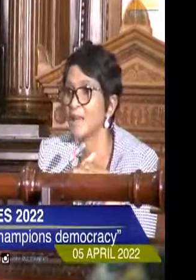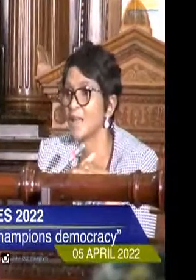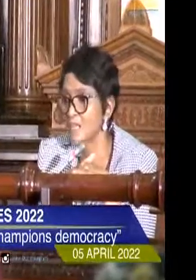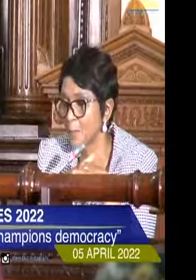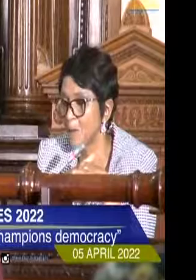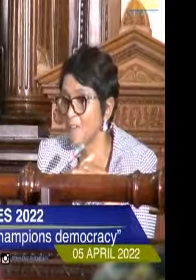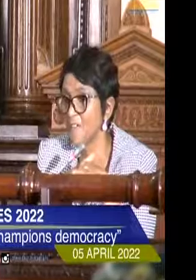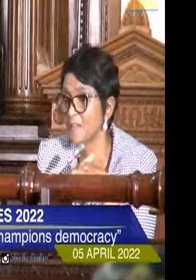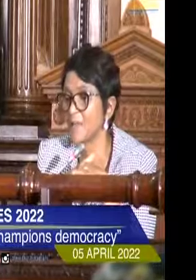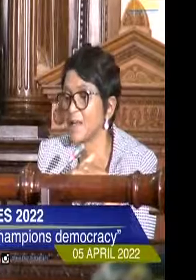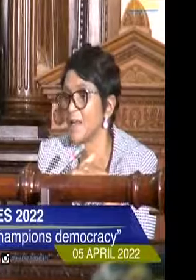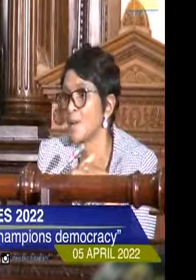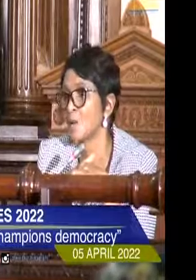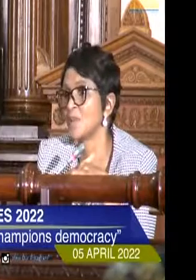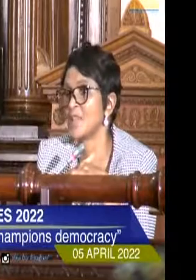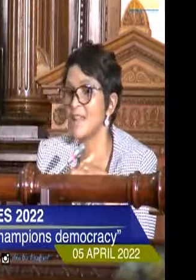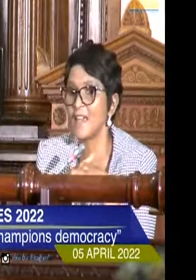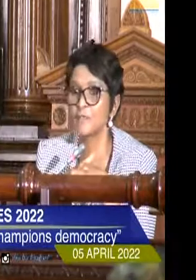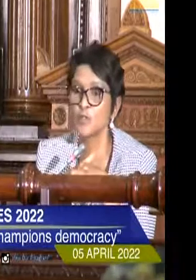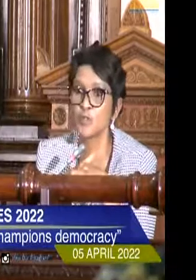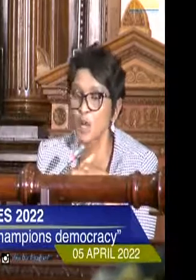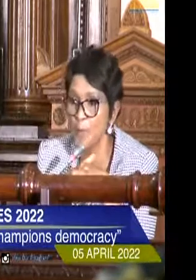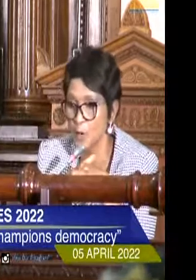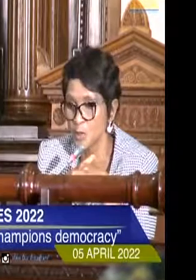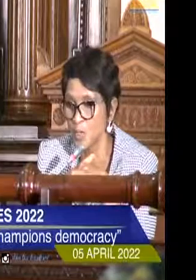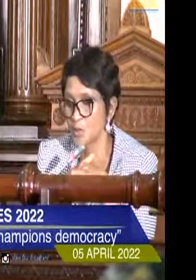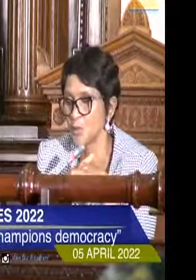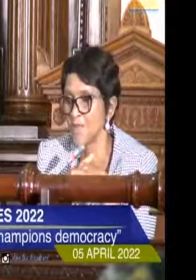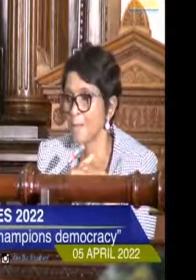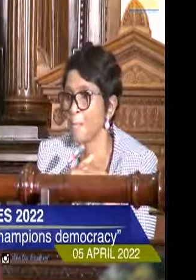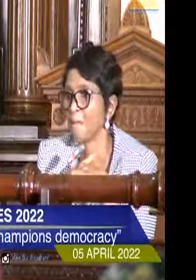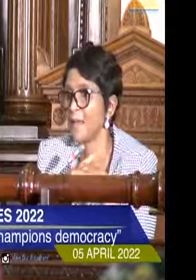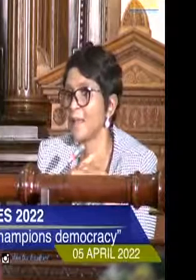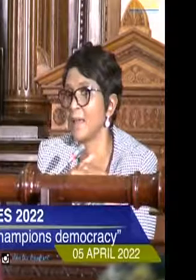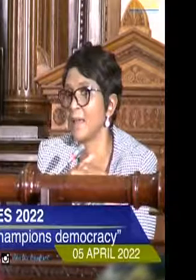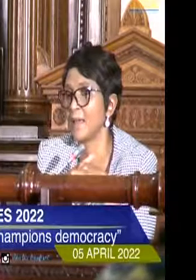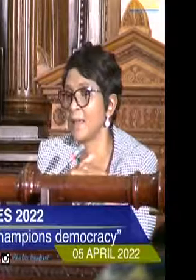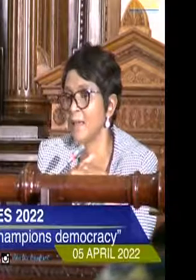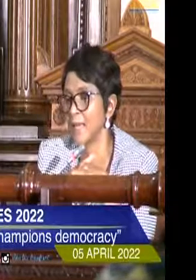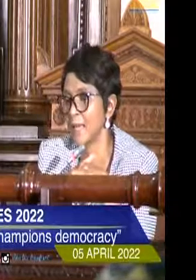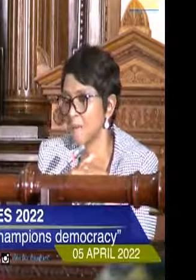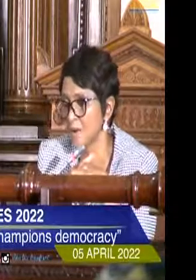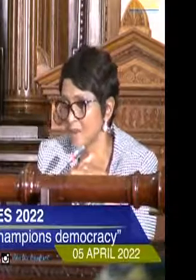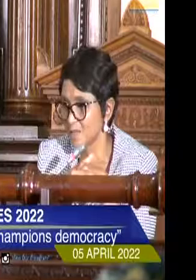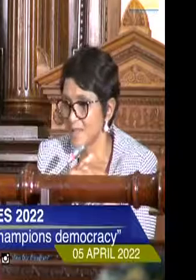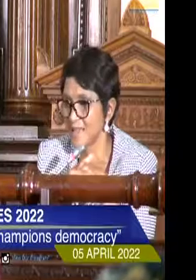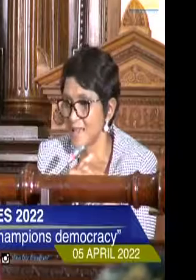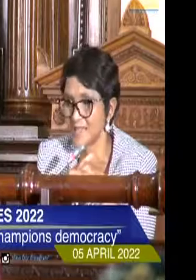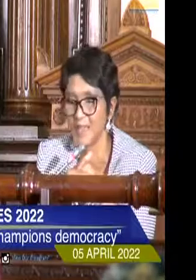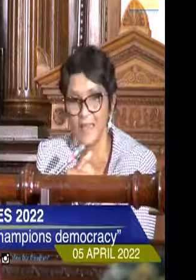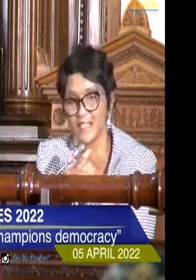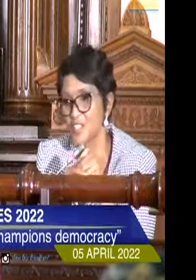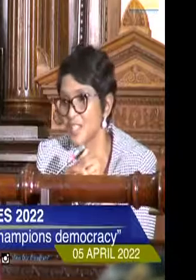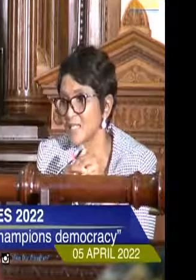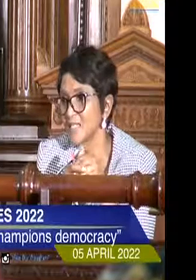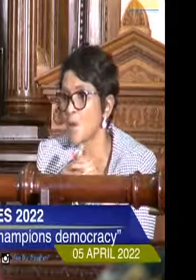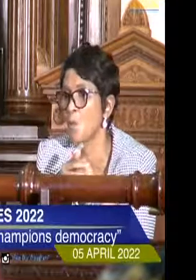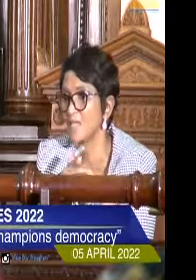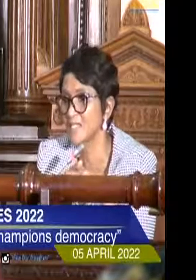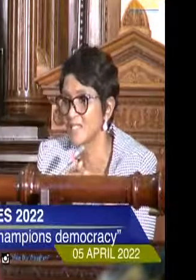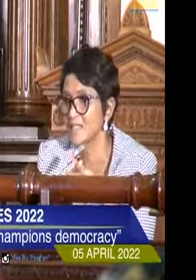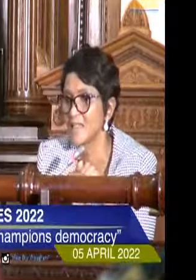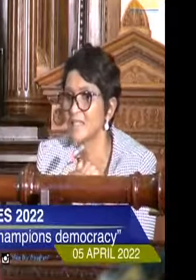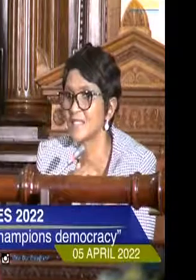then raise a point of order, will then have to stop what we are doing and focus on that. And it's